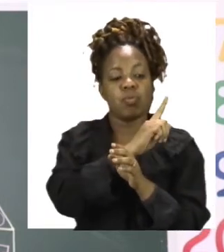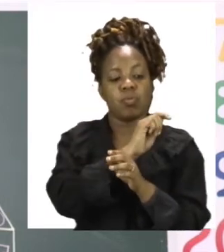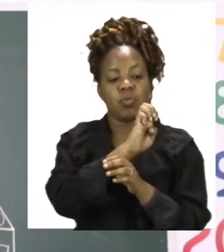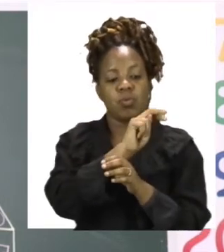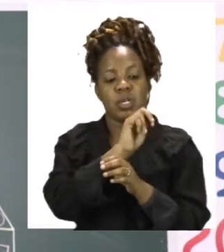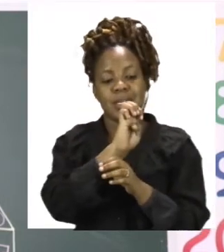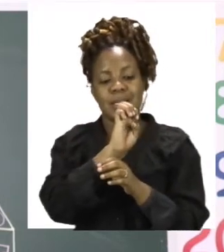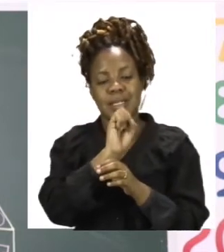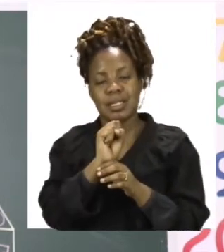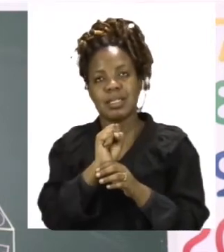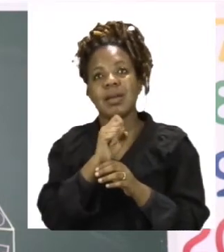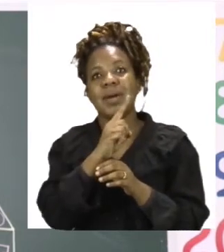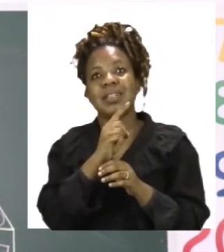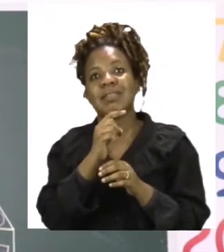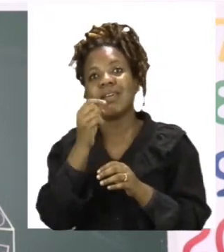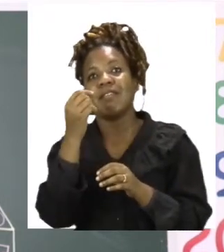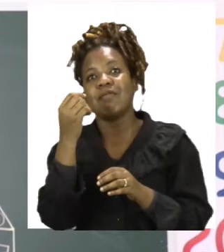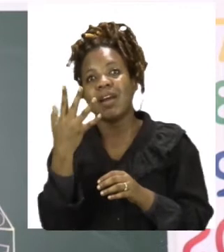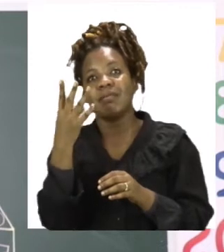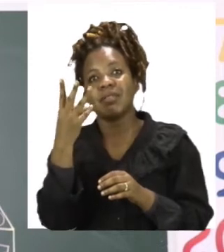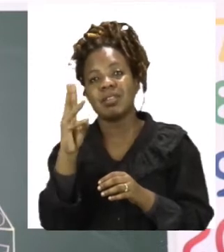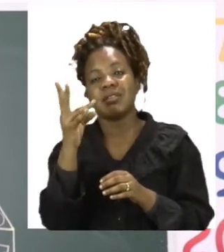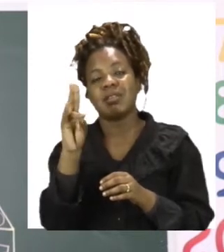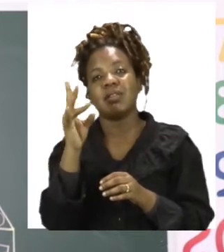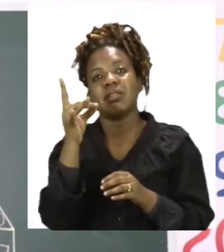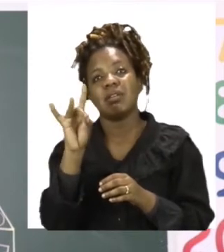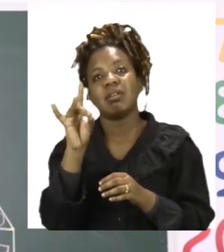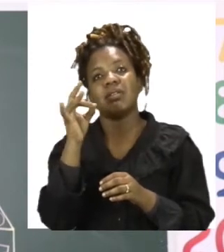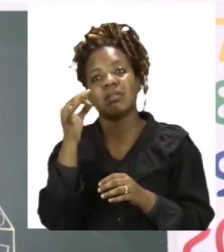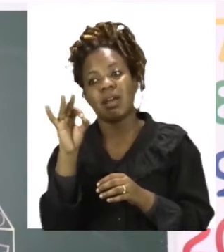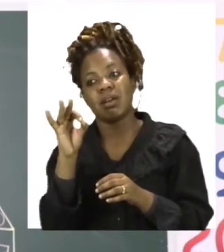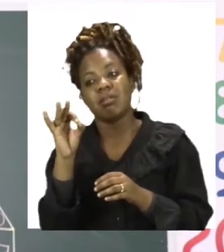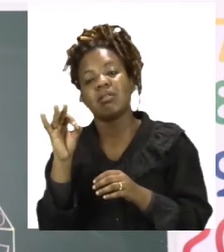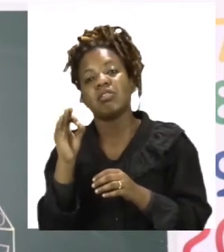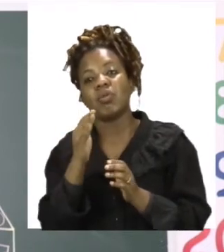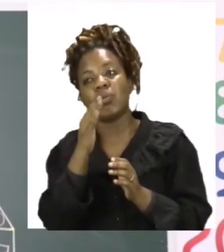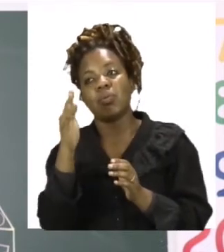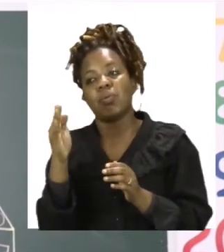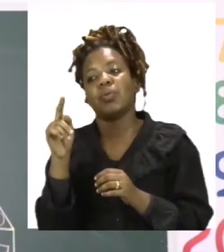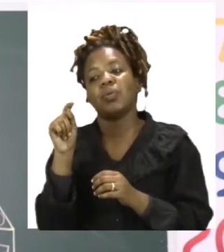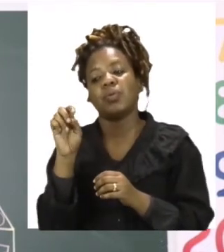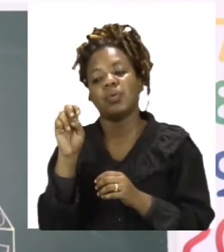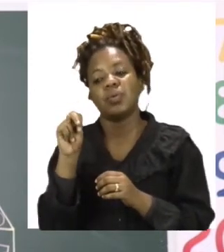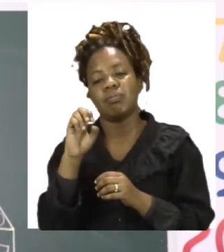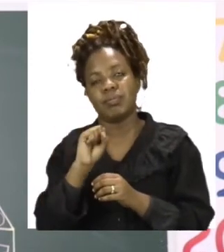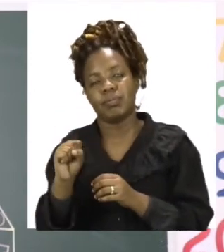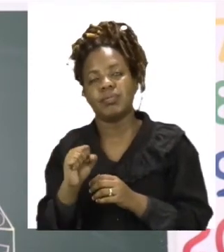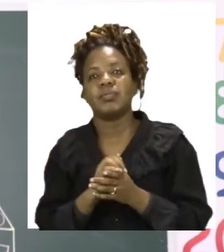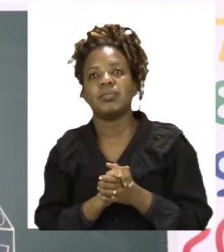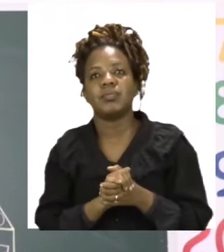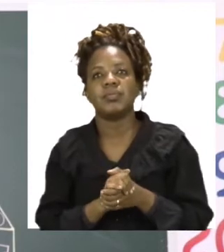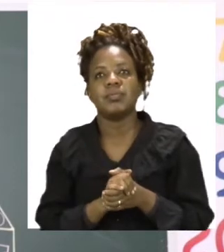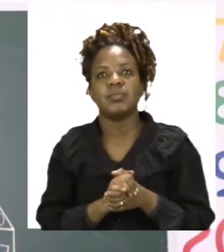or 9, you are going to go to the house in front or the 10s in